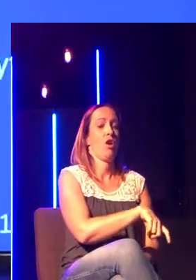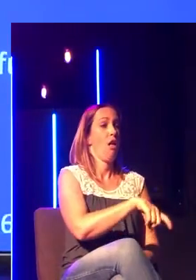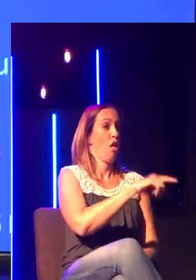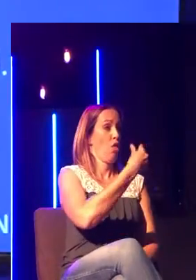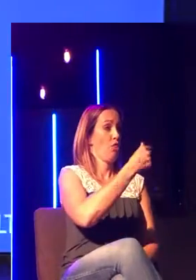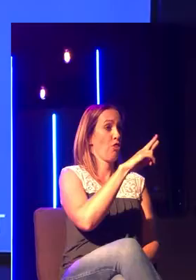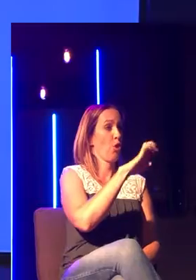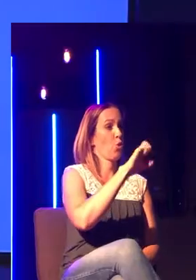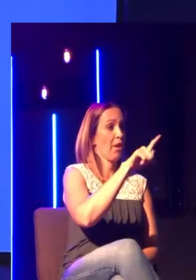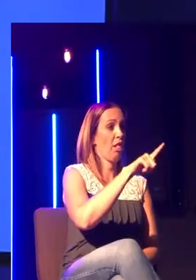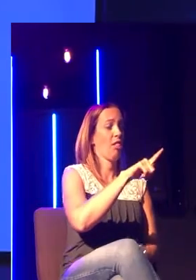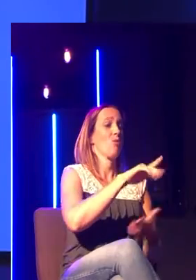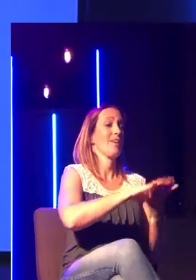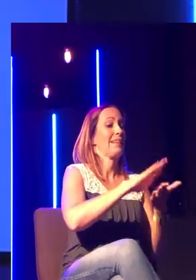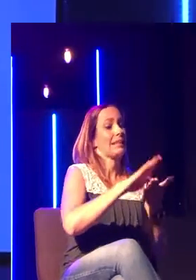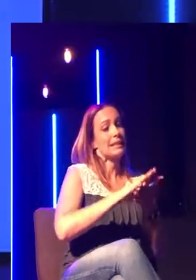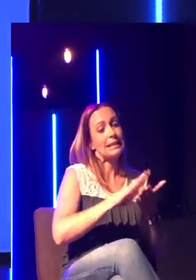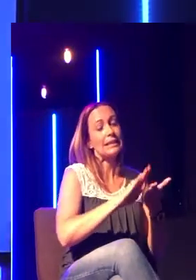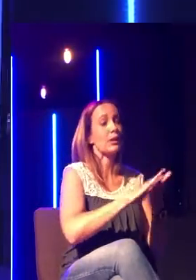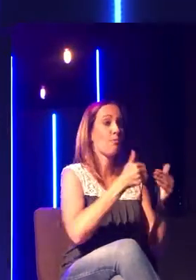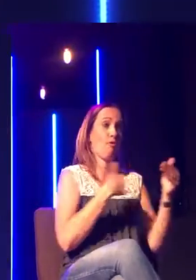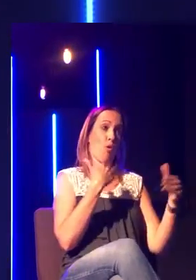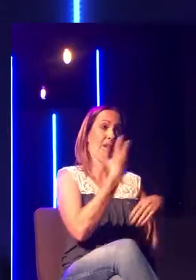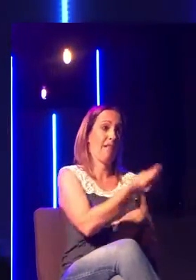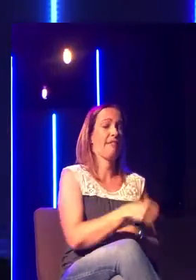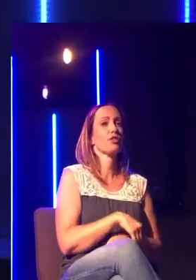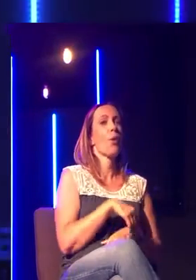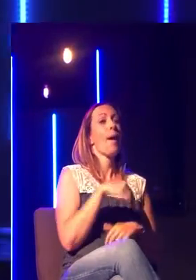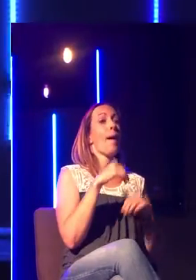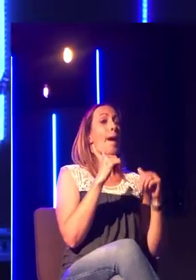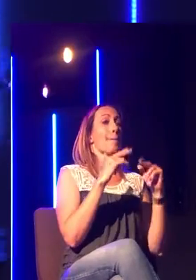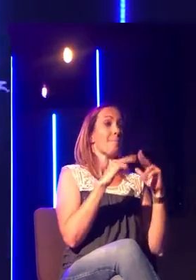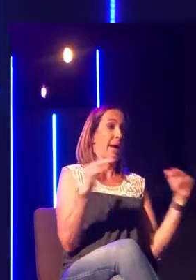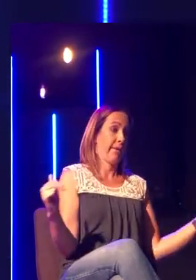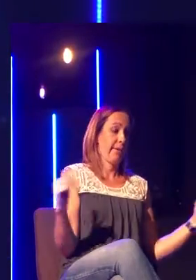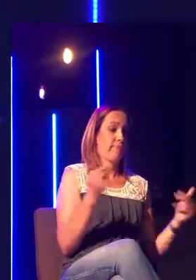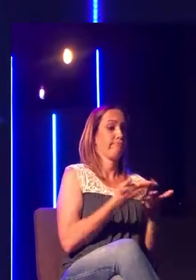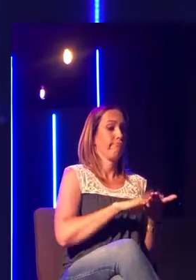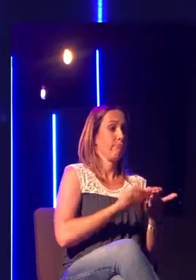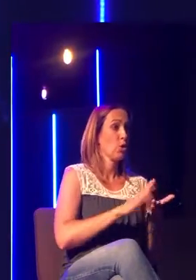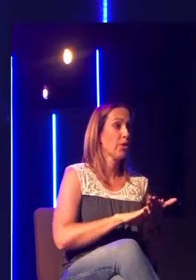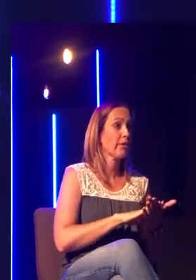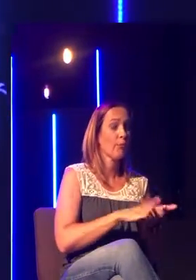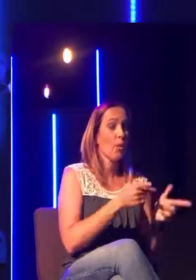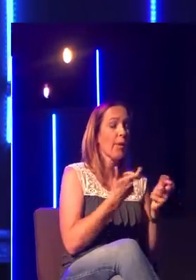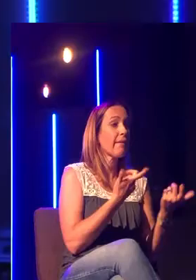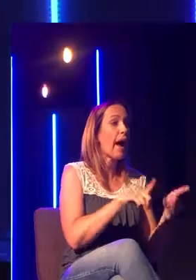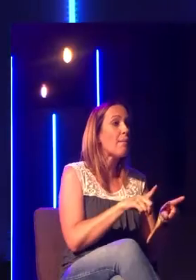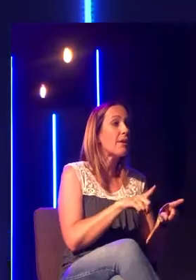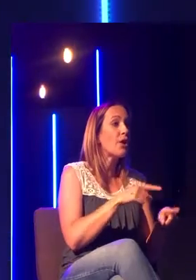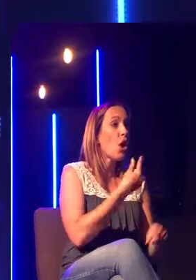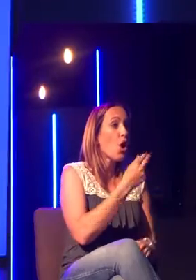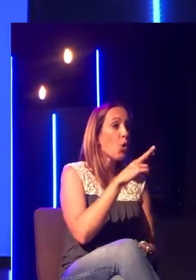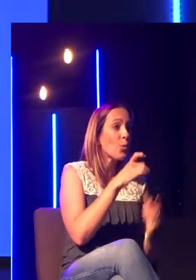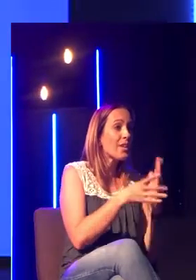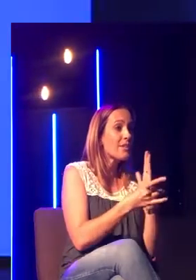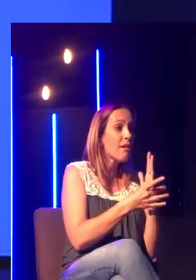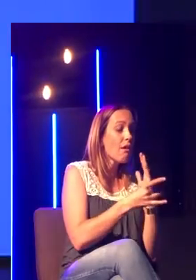grill out before we went because I know what happens when you cook bacon. So we're cooking bacon. But very quickly, there was more grease coming out of this